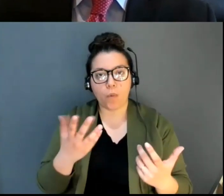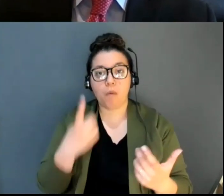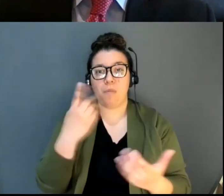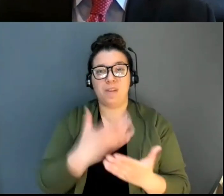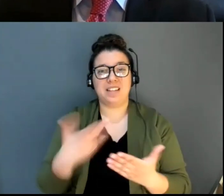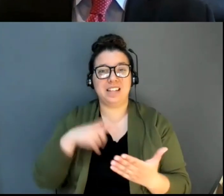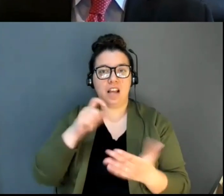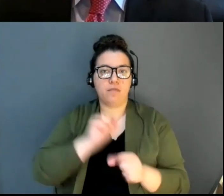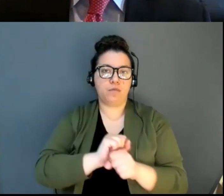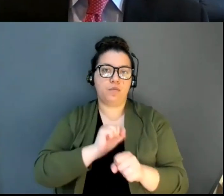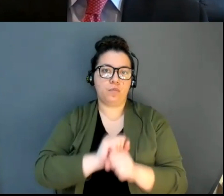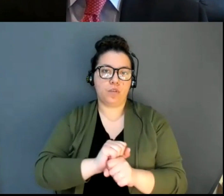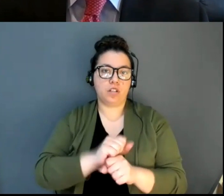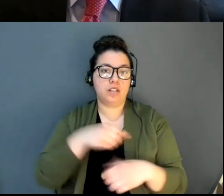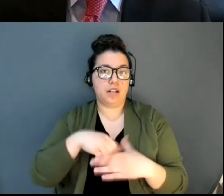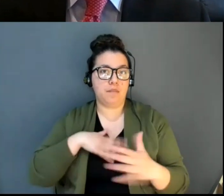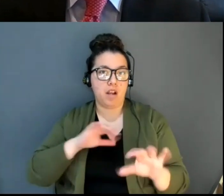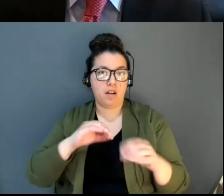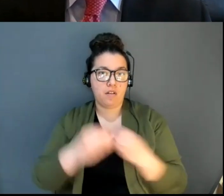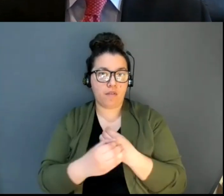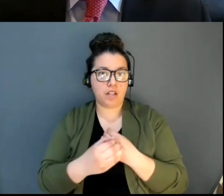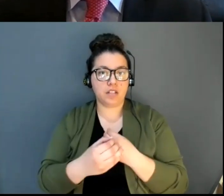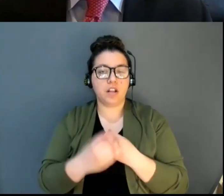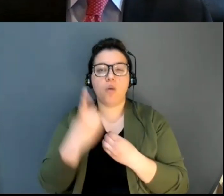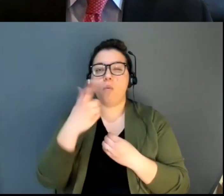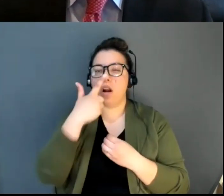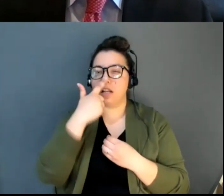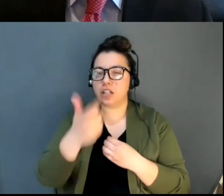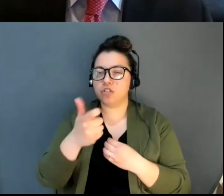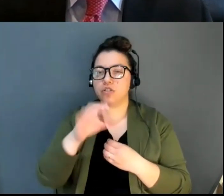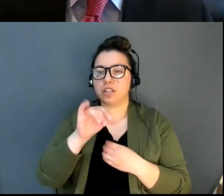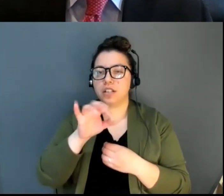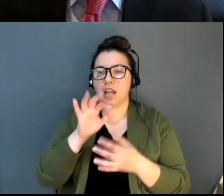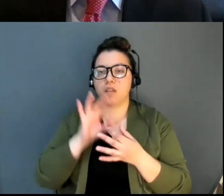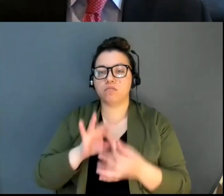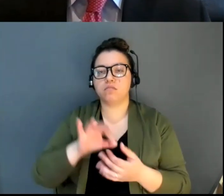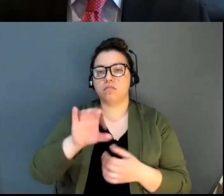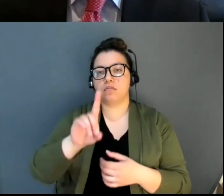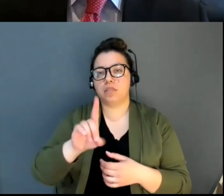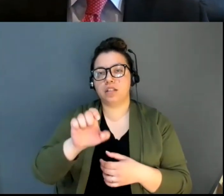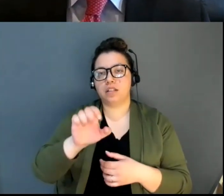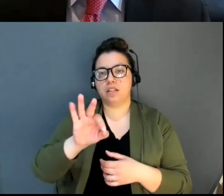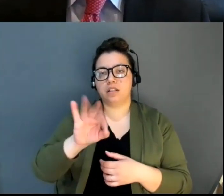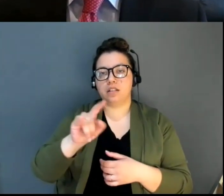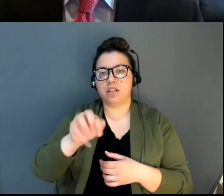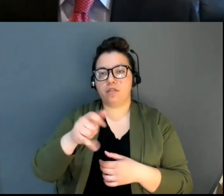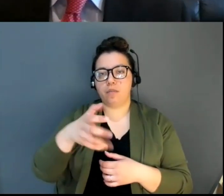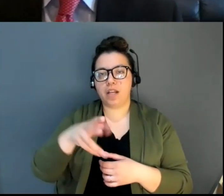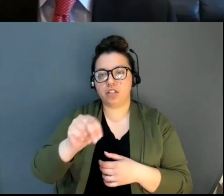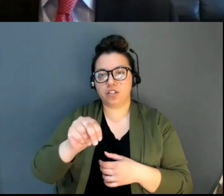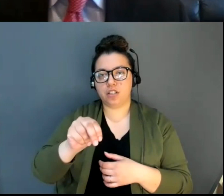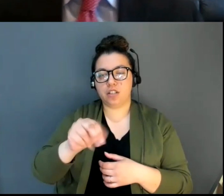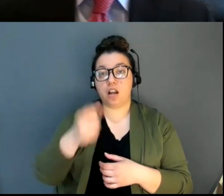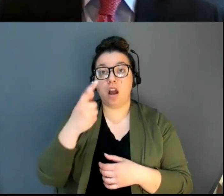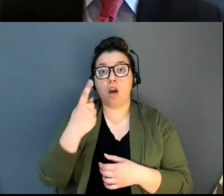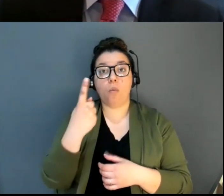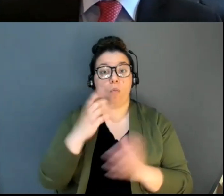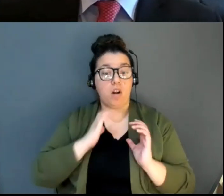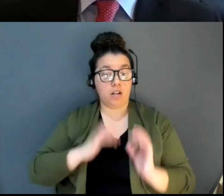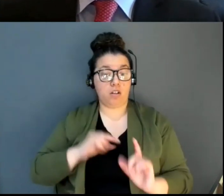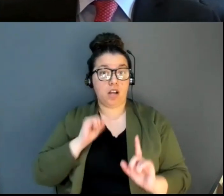really interesting online defamation case. What's going on right now is that one of my clients was being